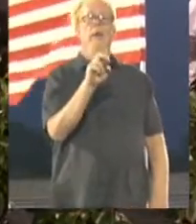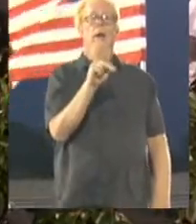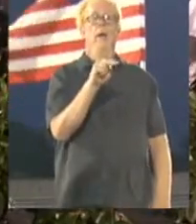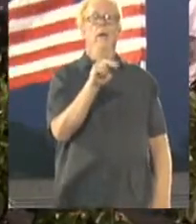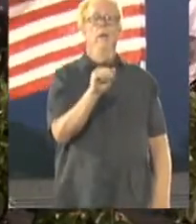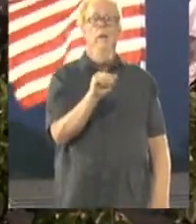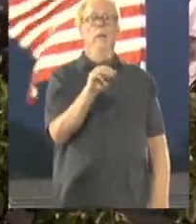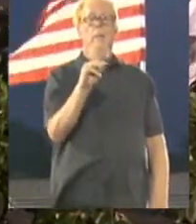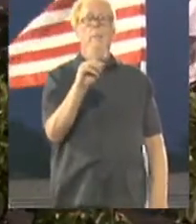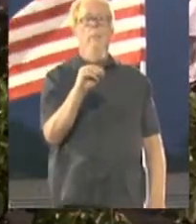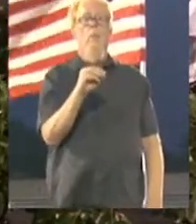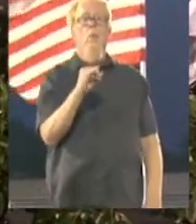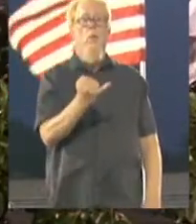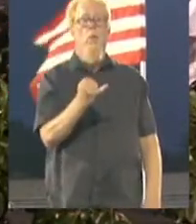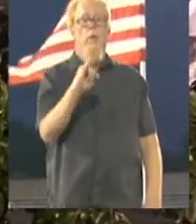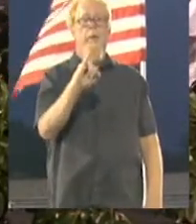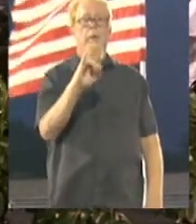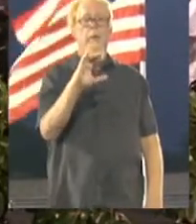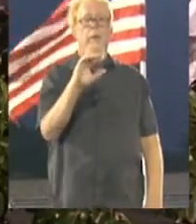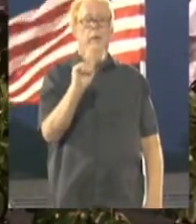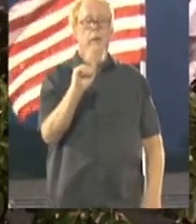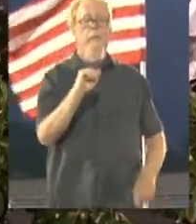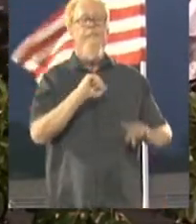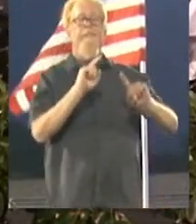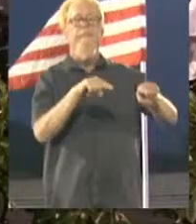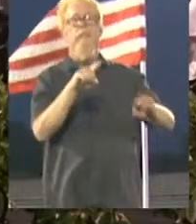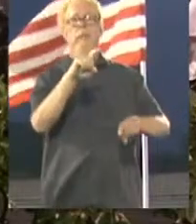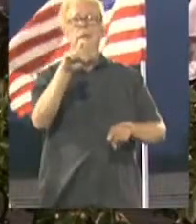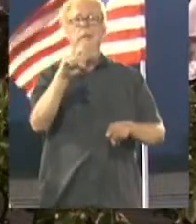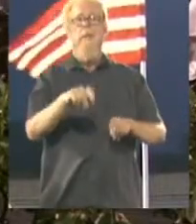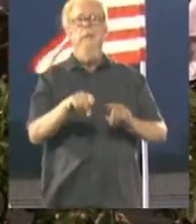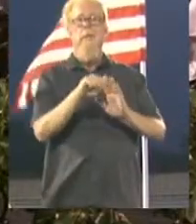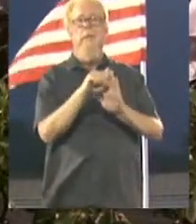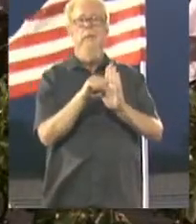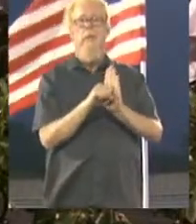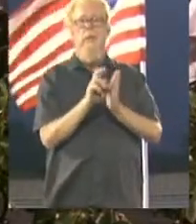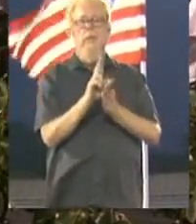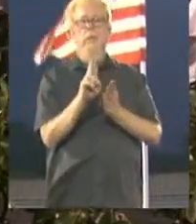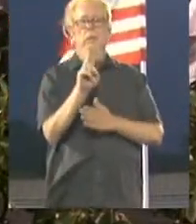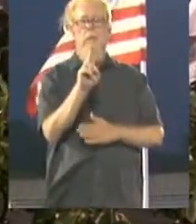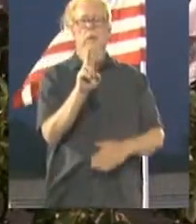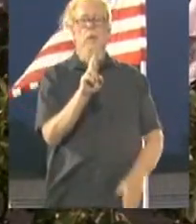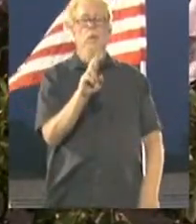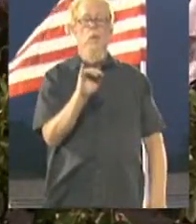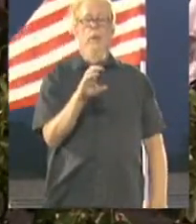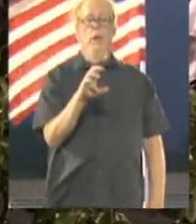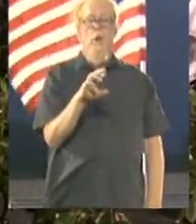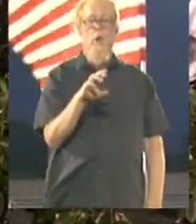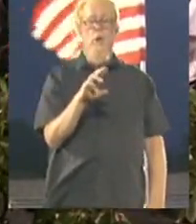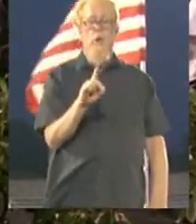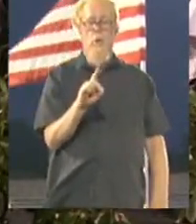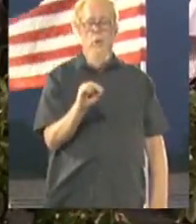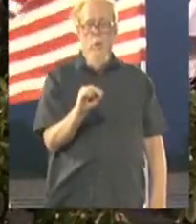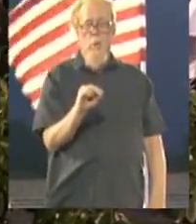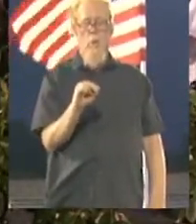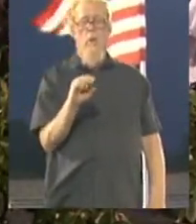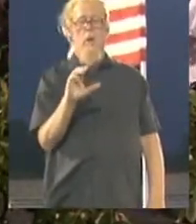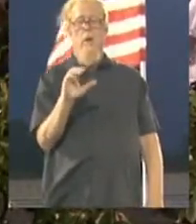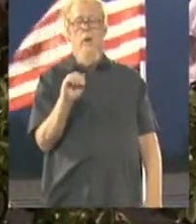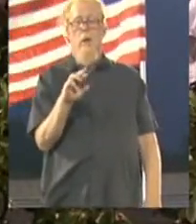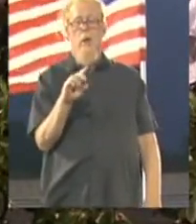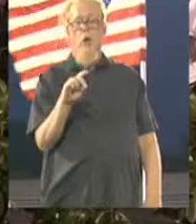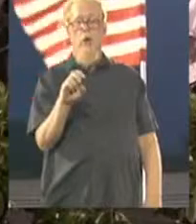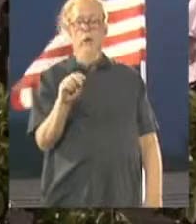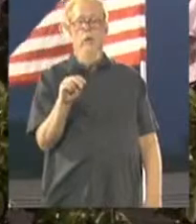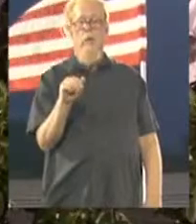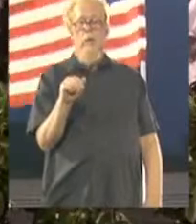attending Texas State University. Ricardo Cardenas will be attending the University of